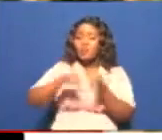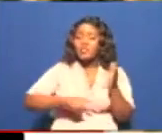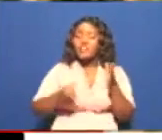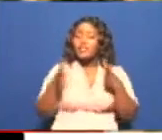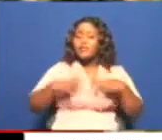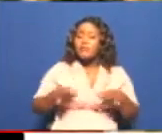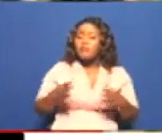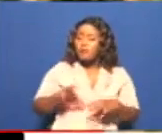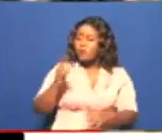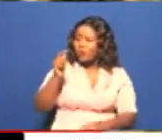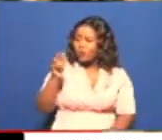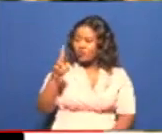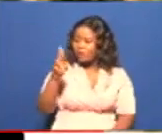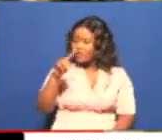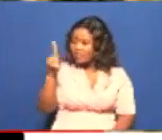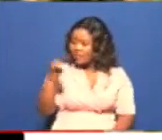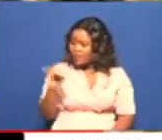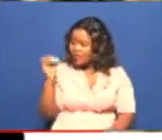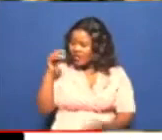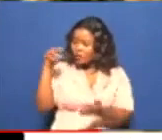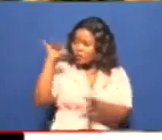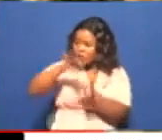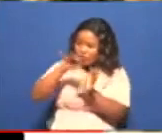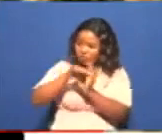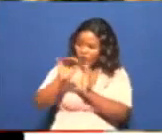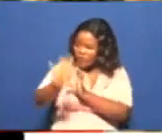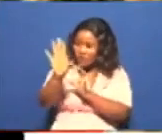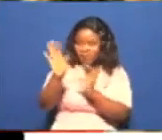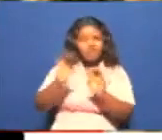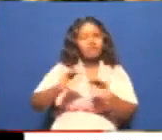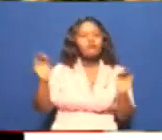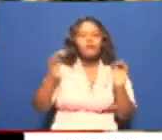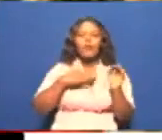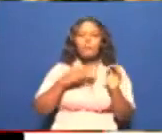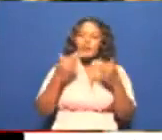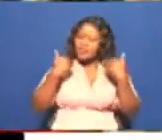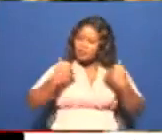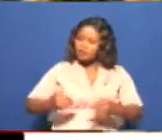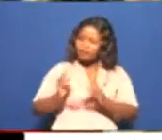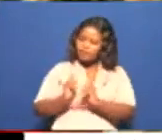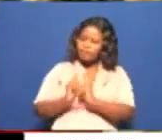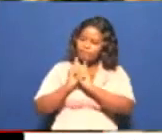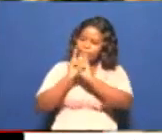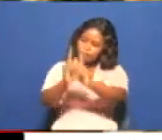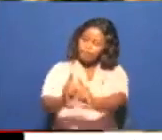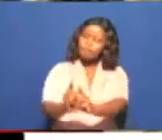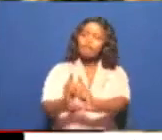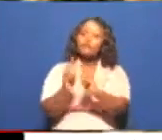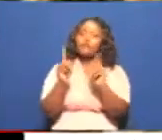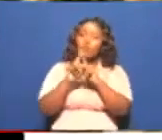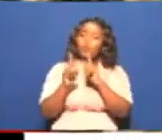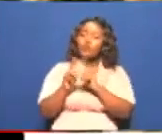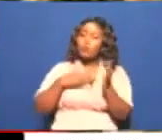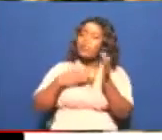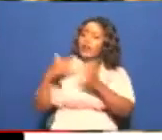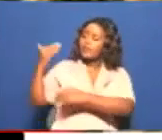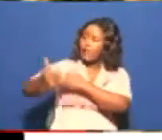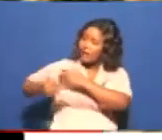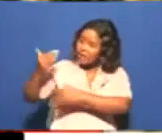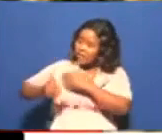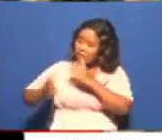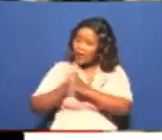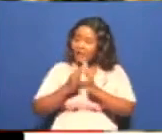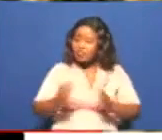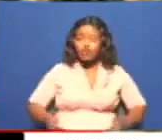wasiweze kumchagua. Na mimi mwenyewe nitaenda huko. Mimi nitaenda kama mkaaji wa Rift Valley, kama neighbor, nitaenda kufanya